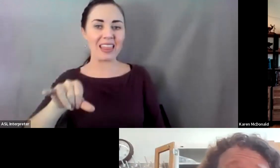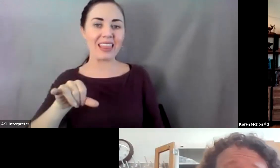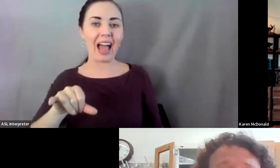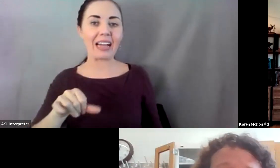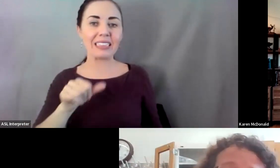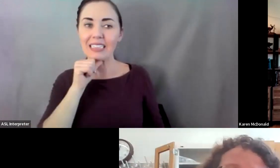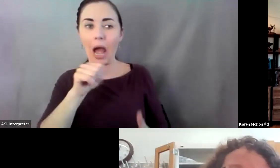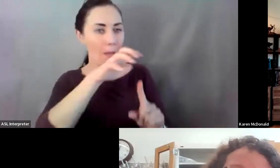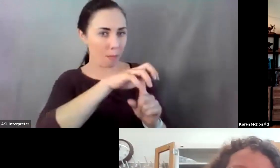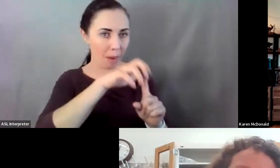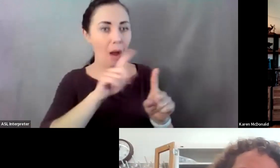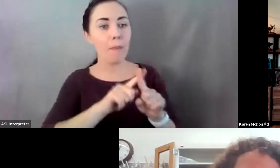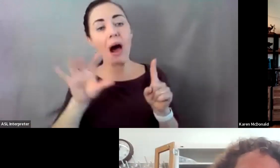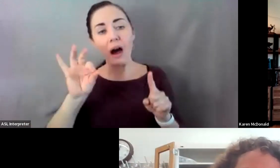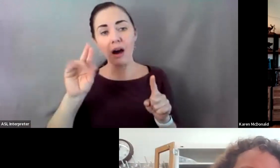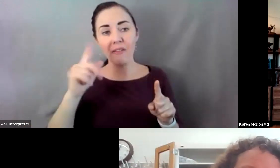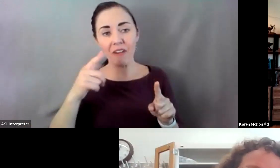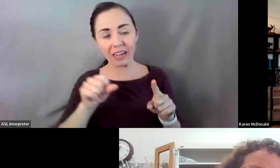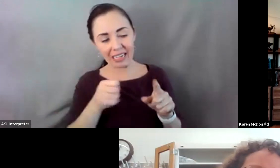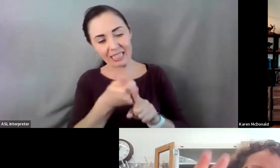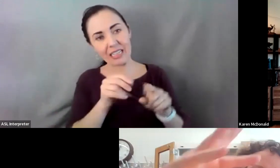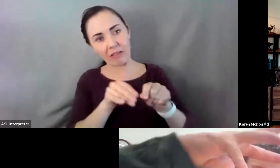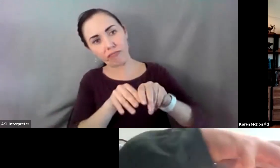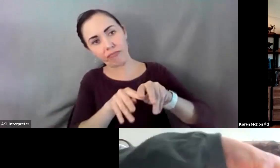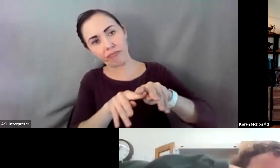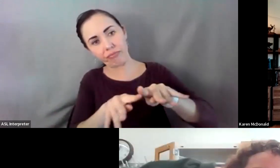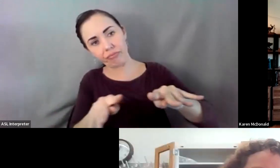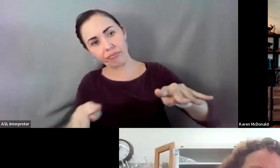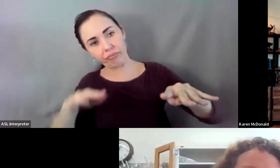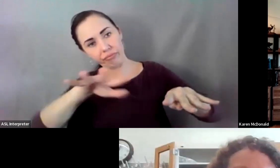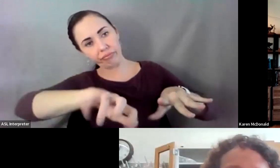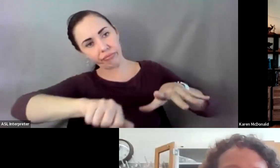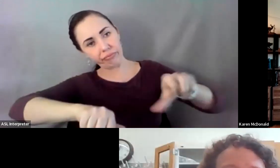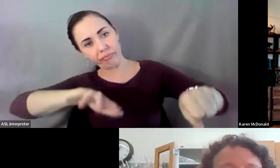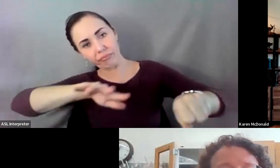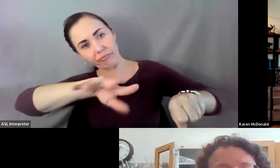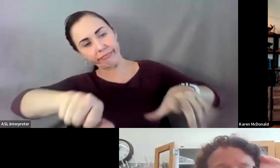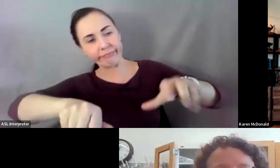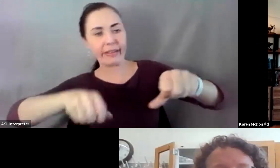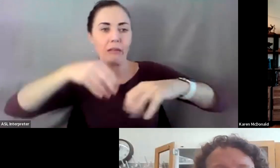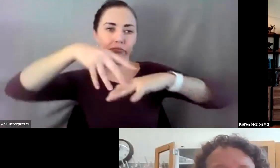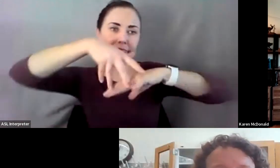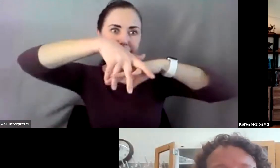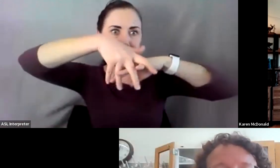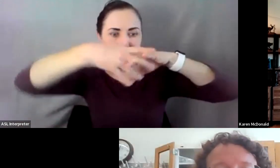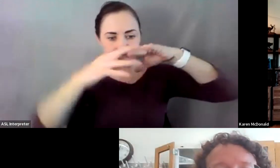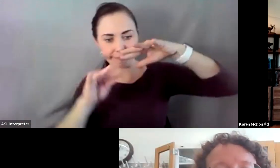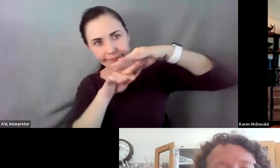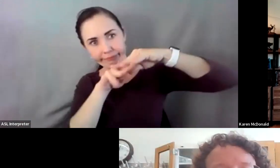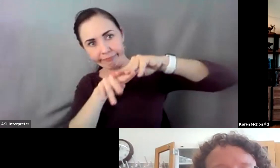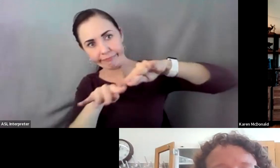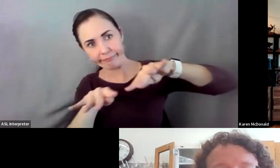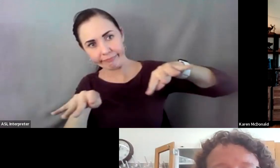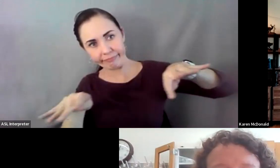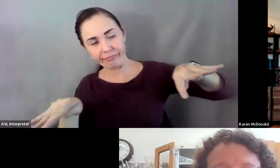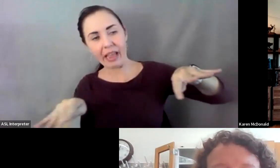not the mushrooms, it's the strands of fungus growing together and growing into the bits of wood that then they will break down to